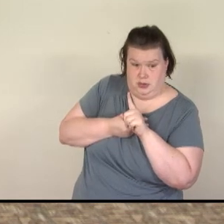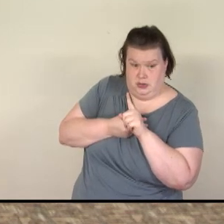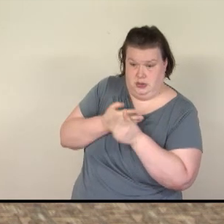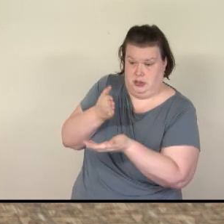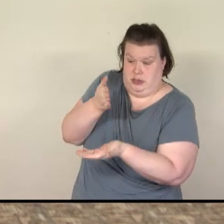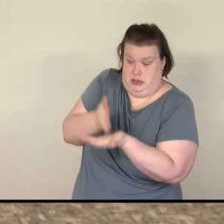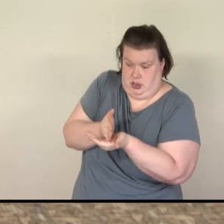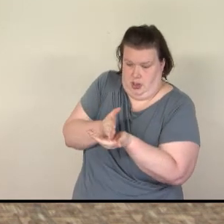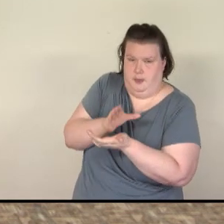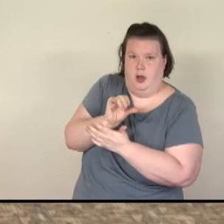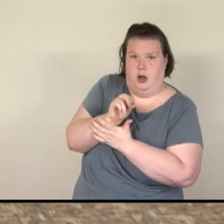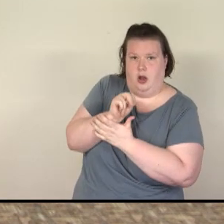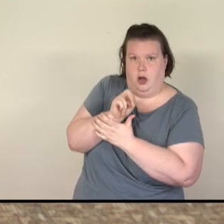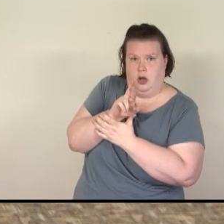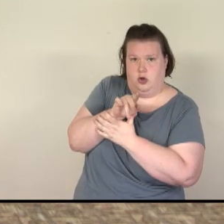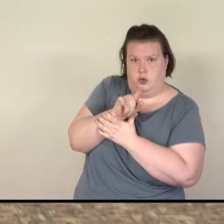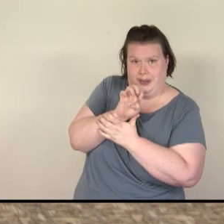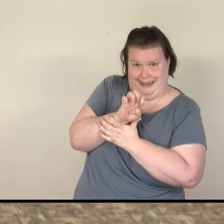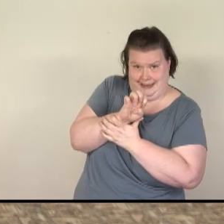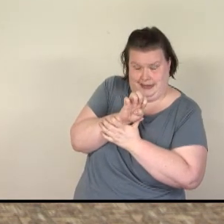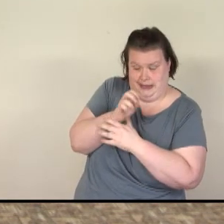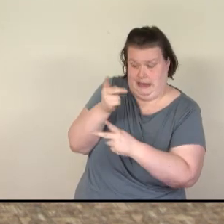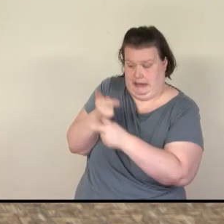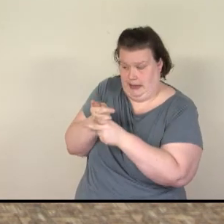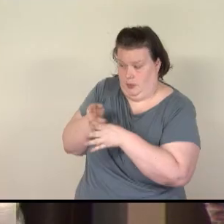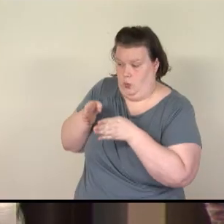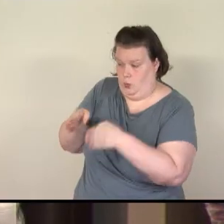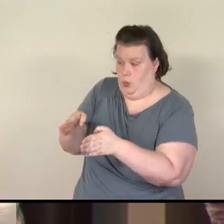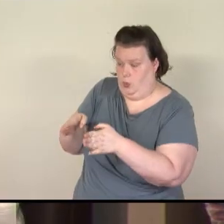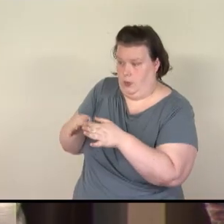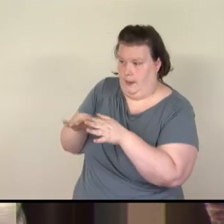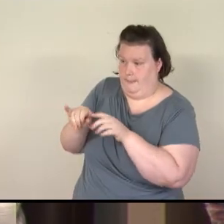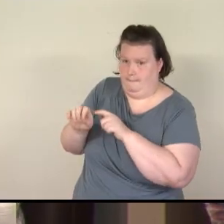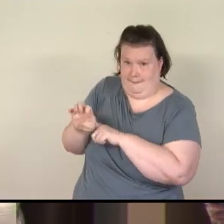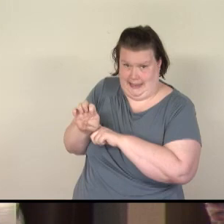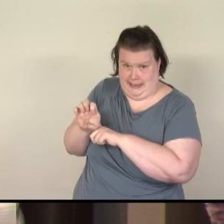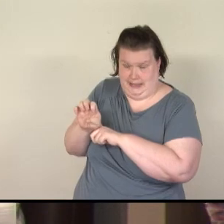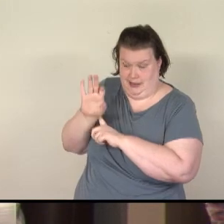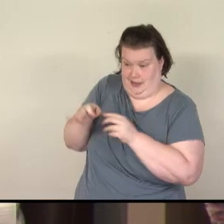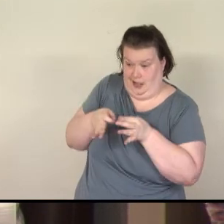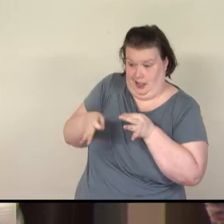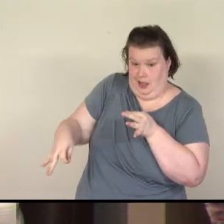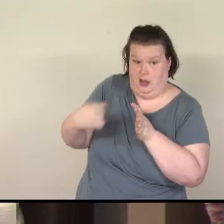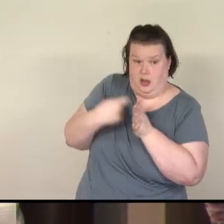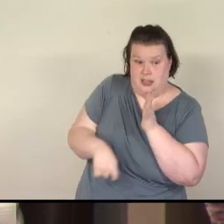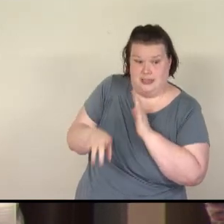the road base that's in the front, and started moving on. But that delay is costing us